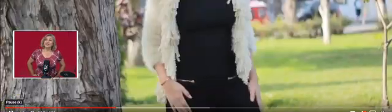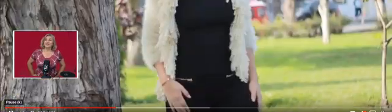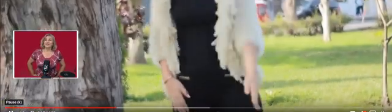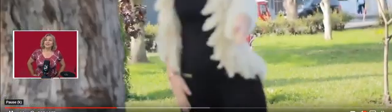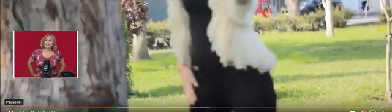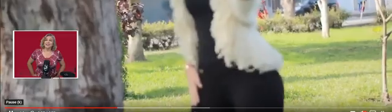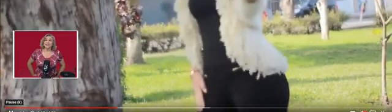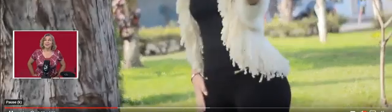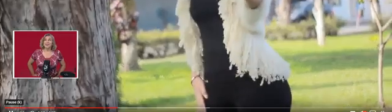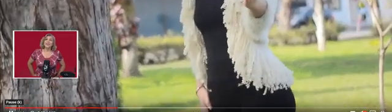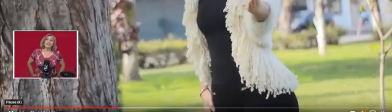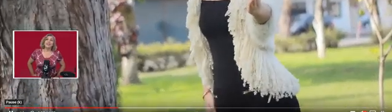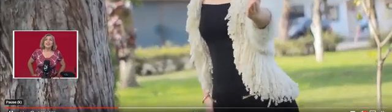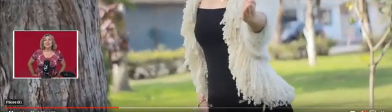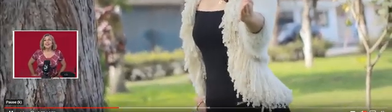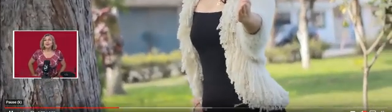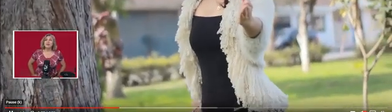yo creo que